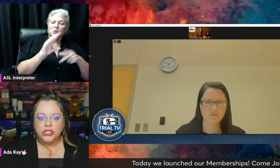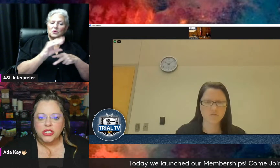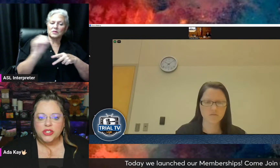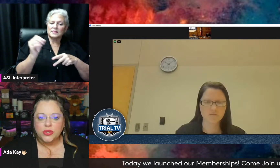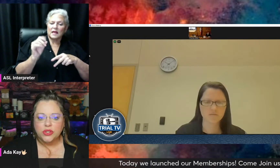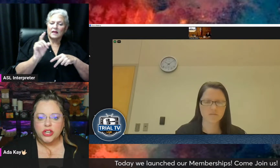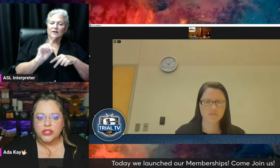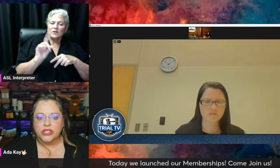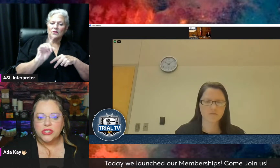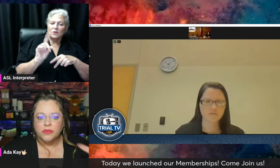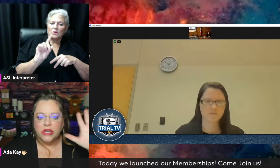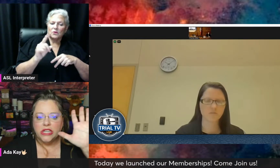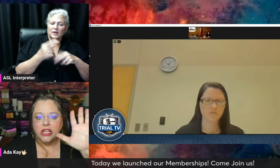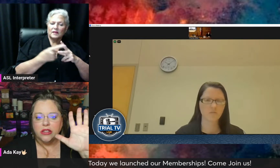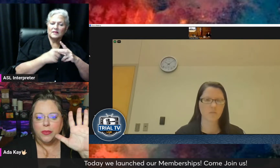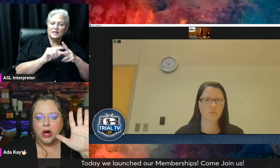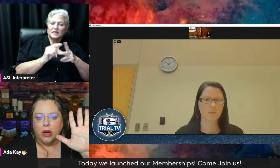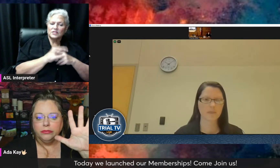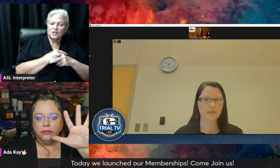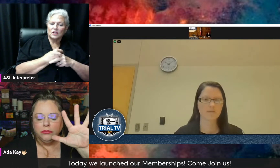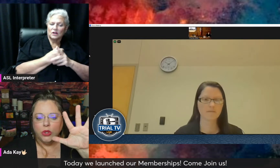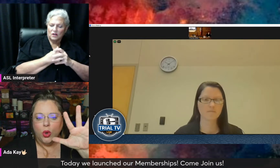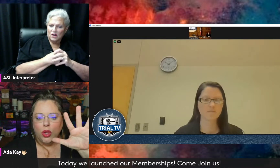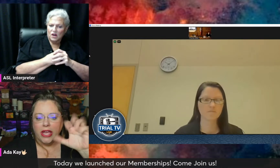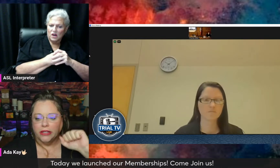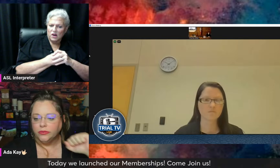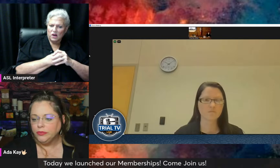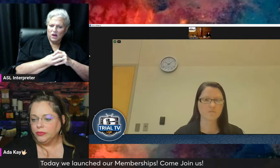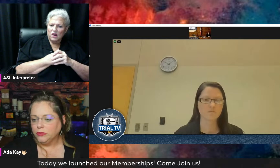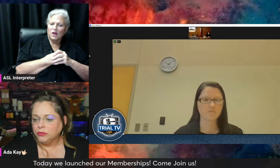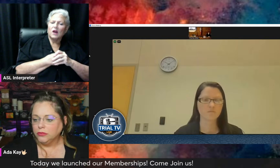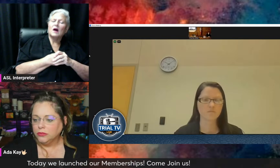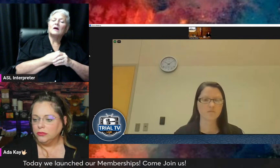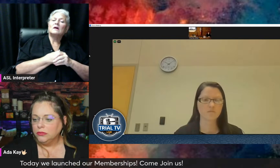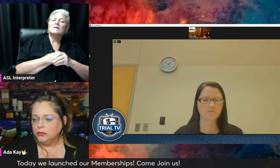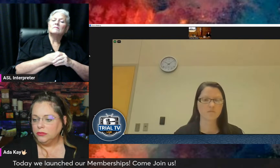you very much. I processed don't through have the any jail further system, they take questions. the palm, the whole hand. Cross-examination.